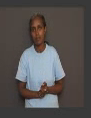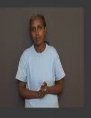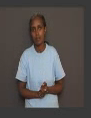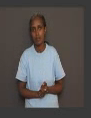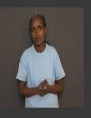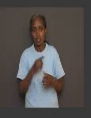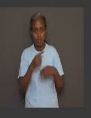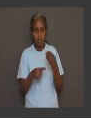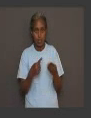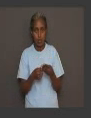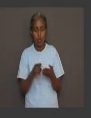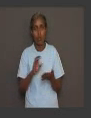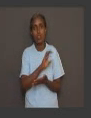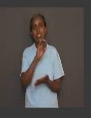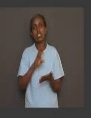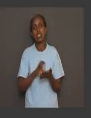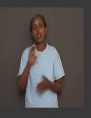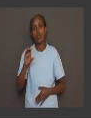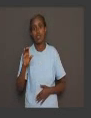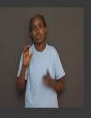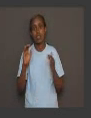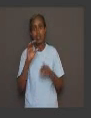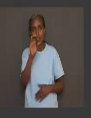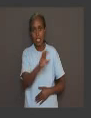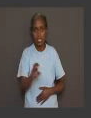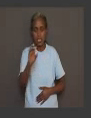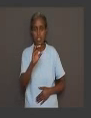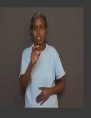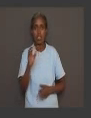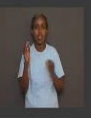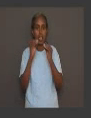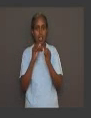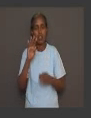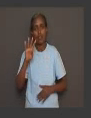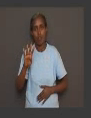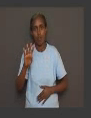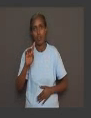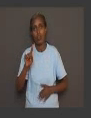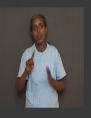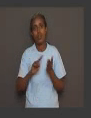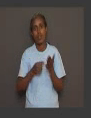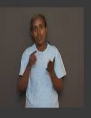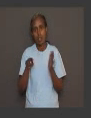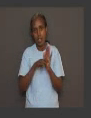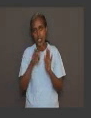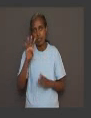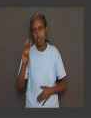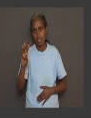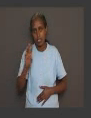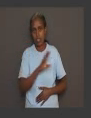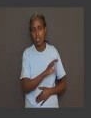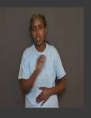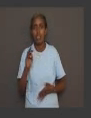So, the center of the circle is at 4, negative 6, and